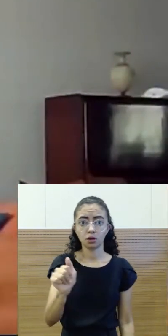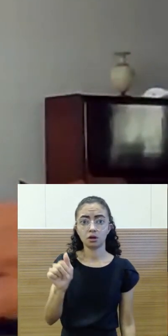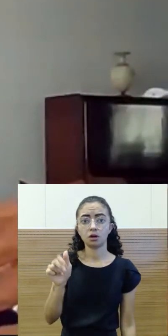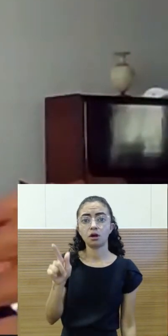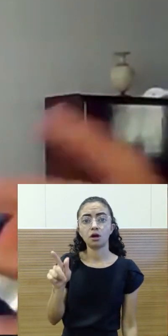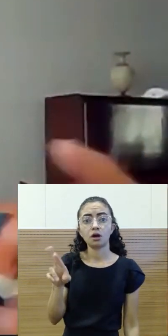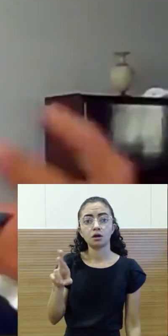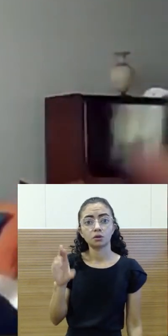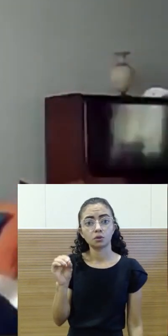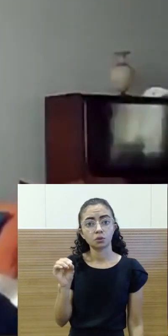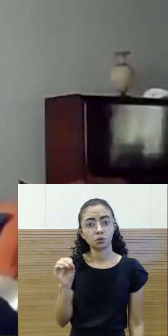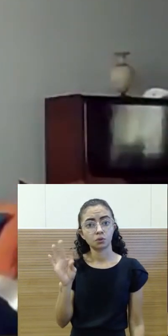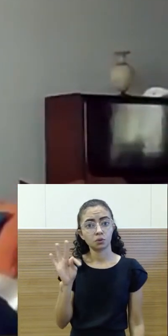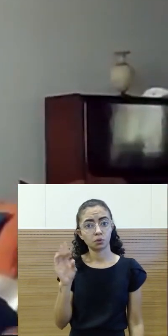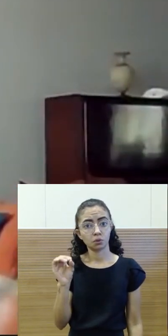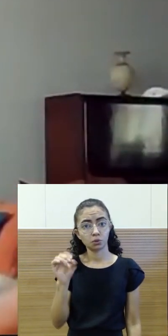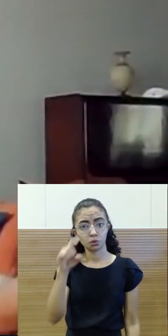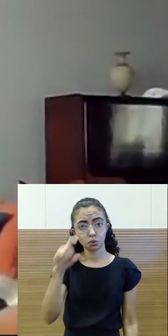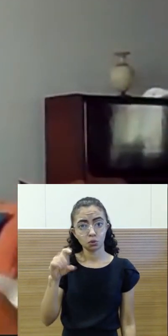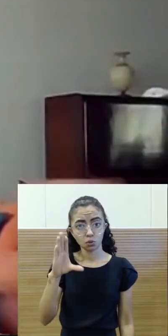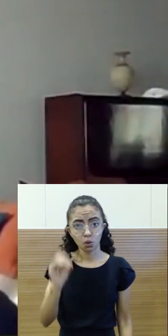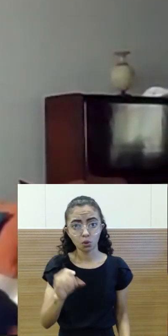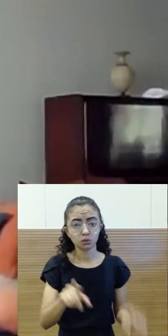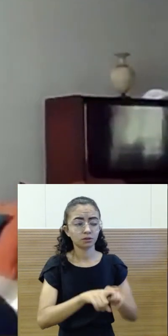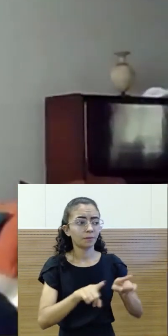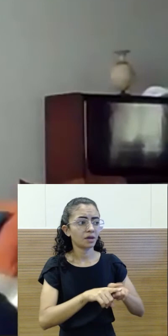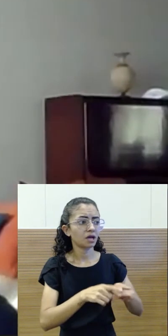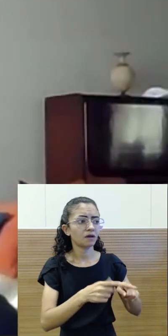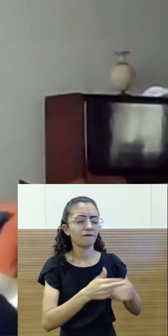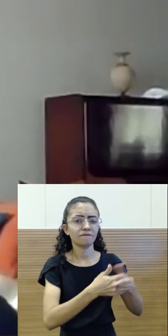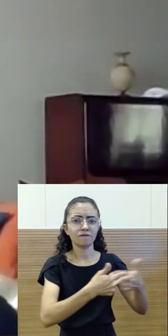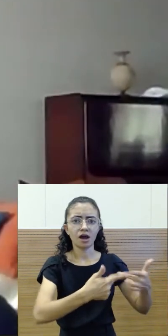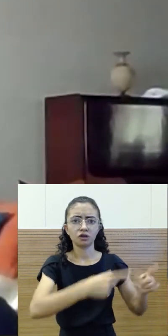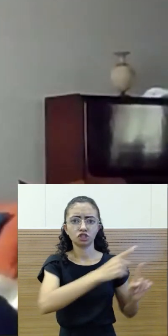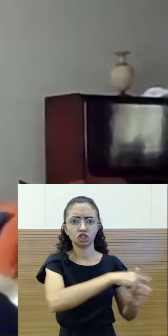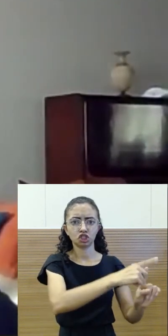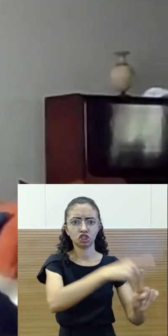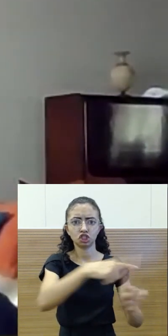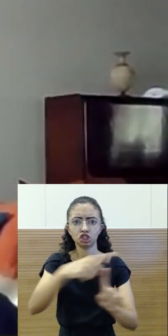pesticides, but fertilizers and different techniques